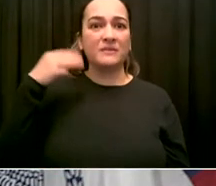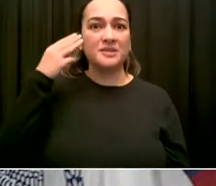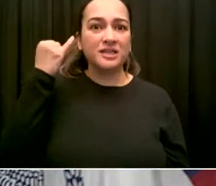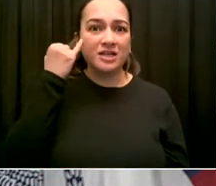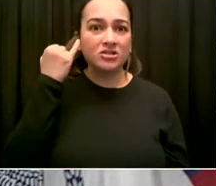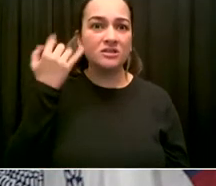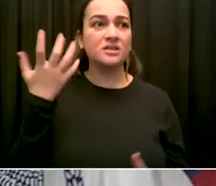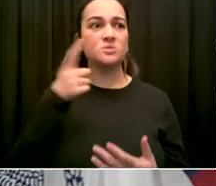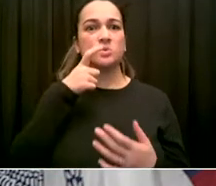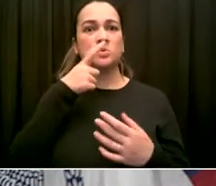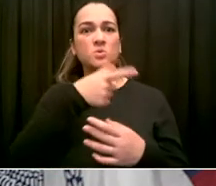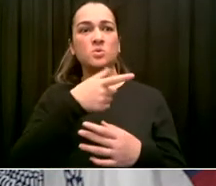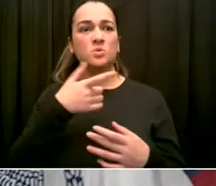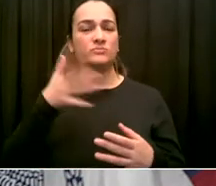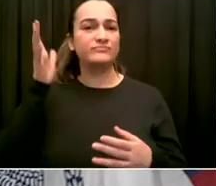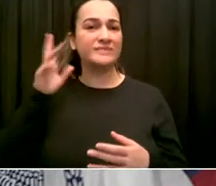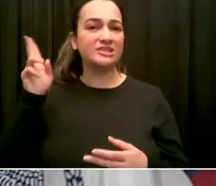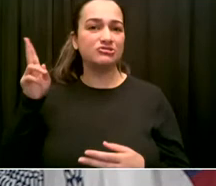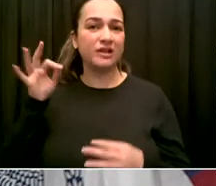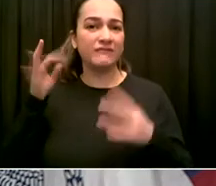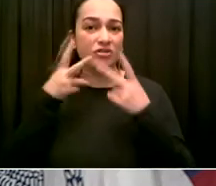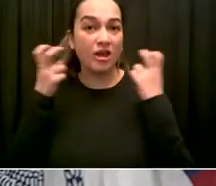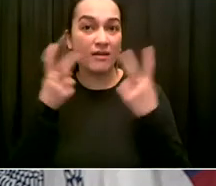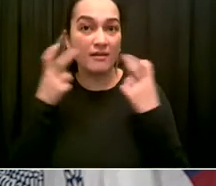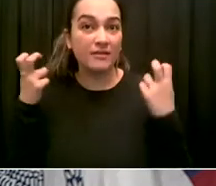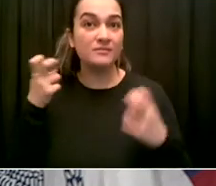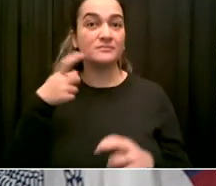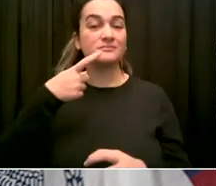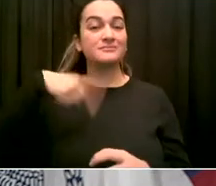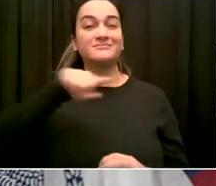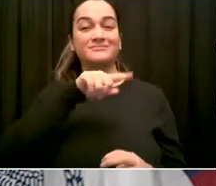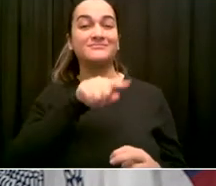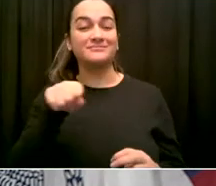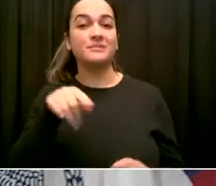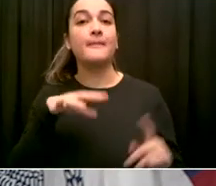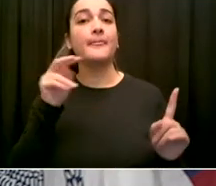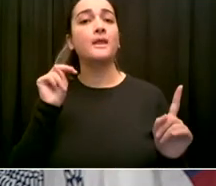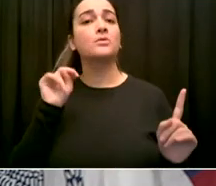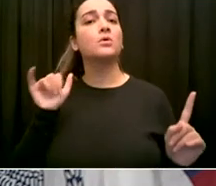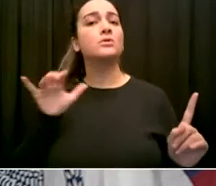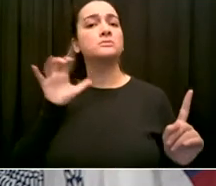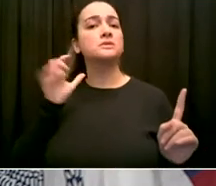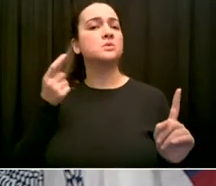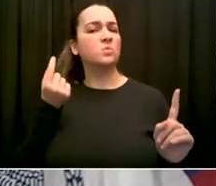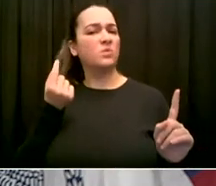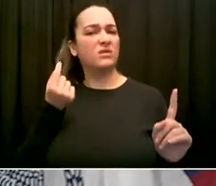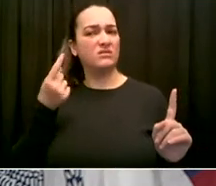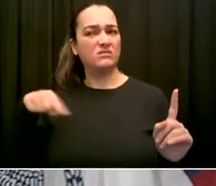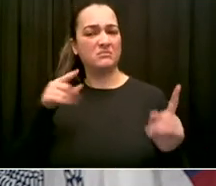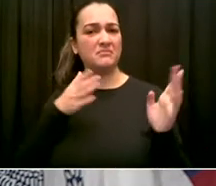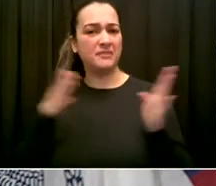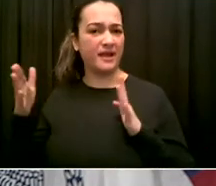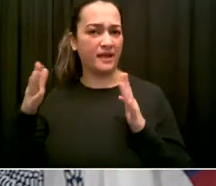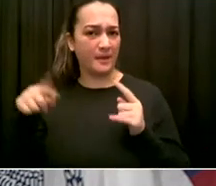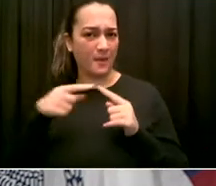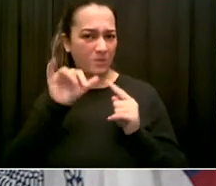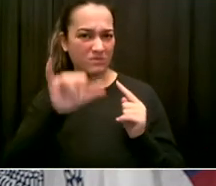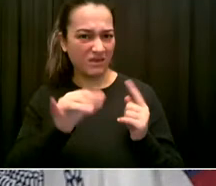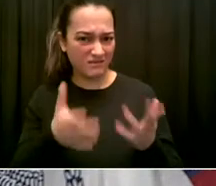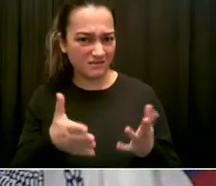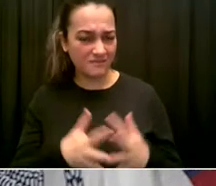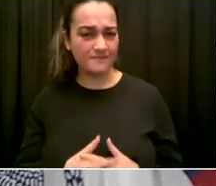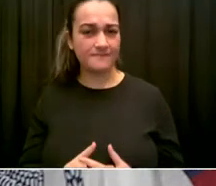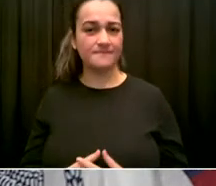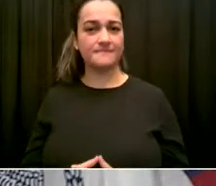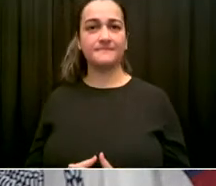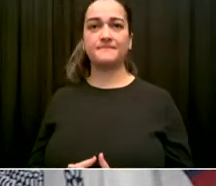phenomenon? Everything that we're doing on a policing level recognizes that we're seeing some patterns. It's not the only